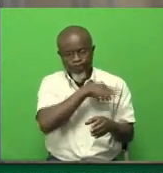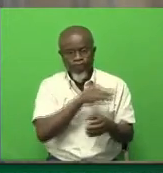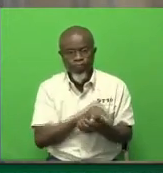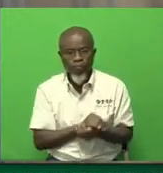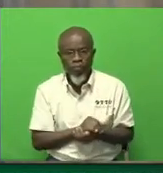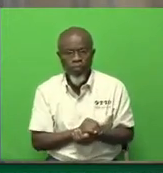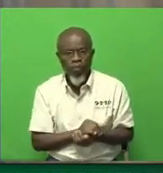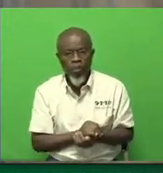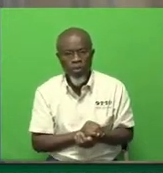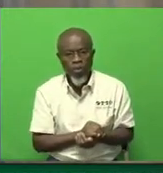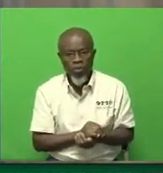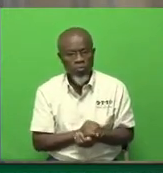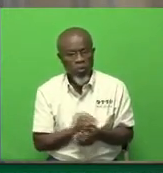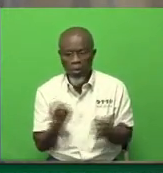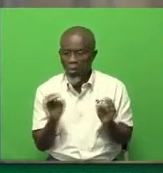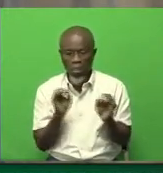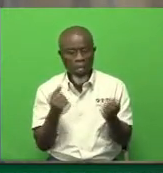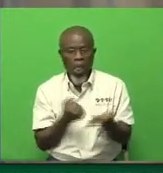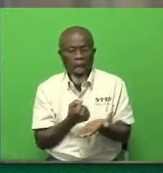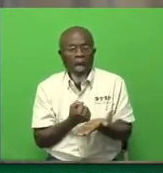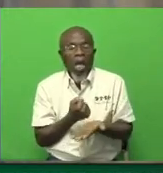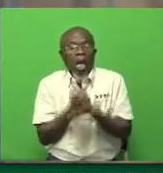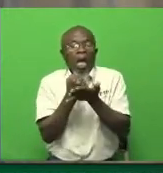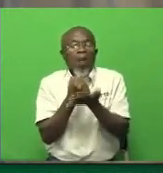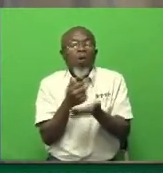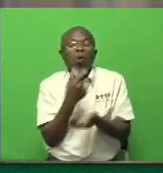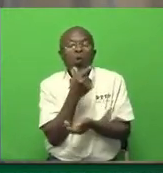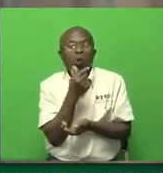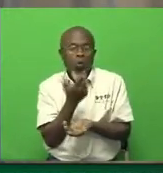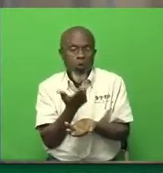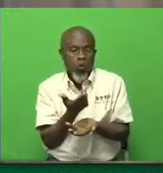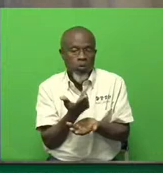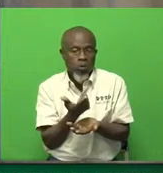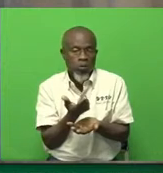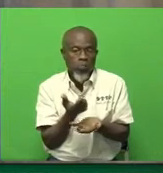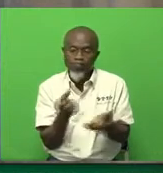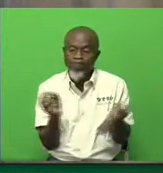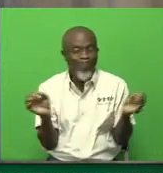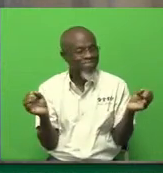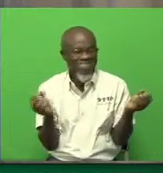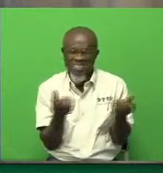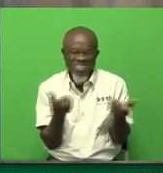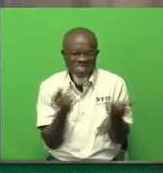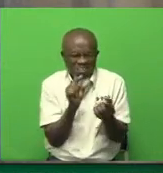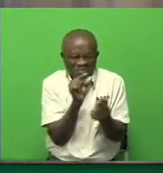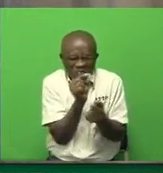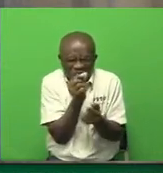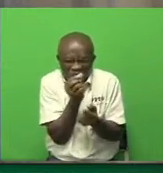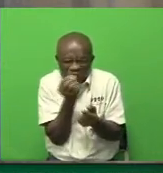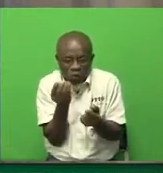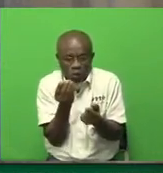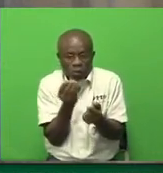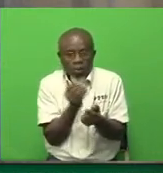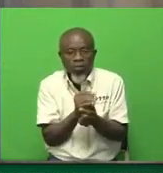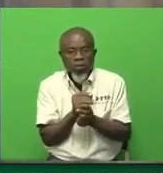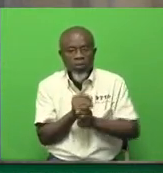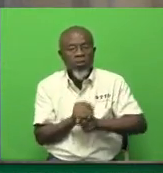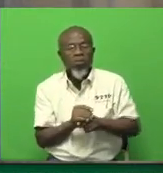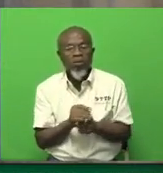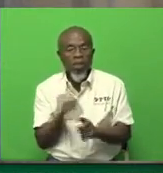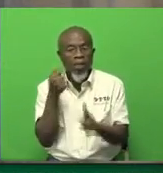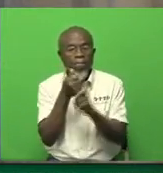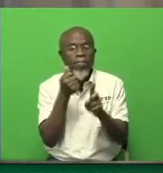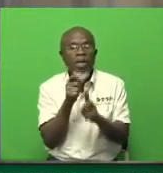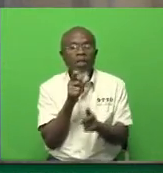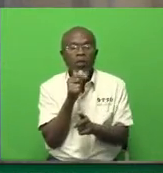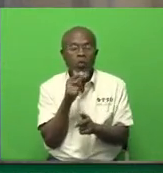impact again the proof of the pudding is indeeding let us see if this these incentives will impact in